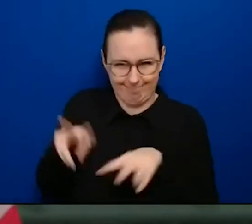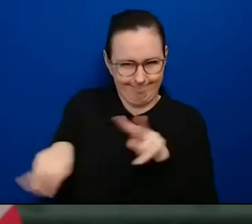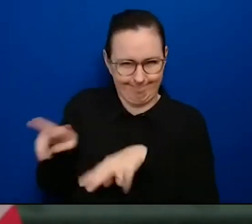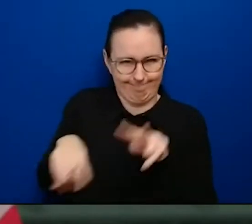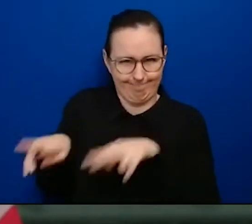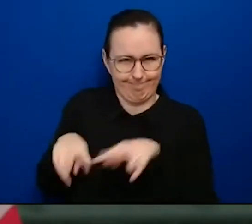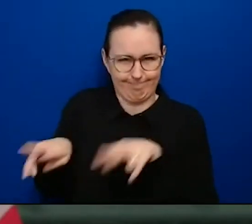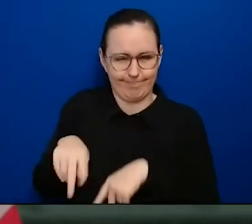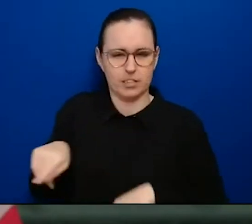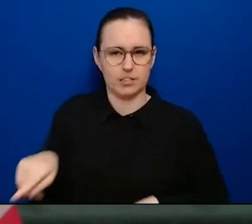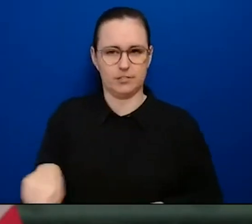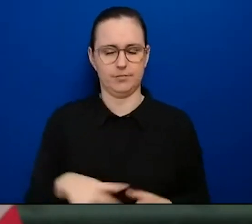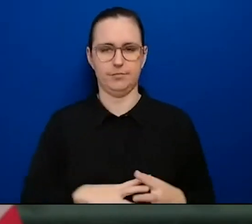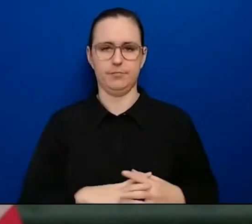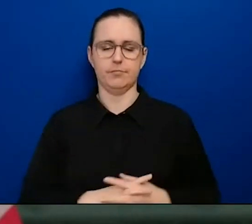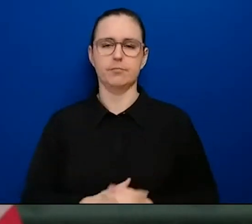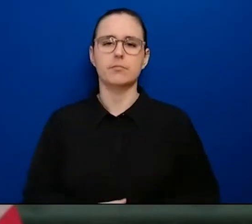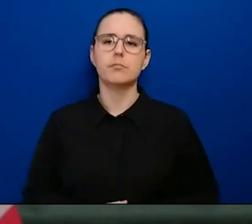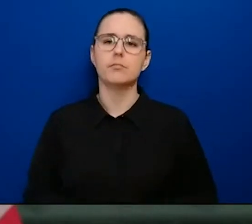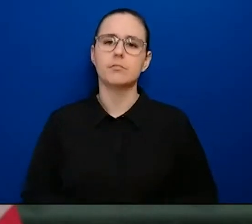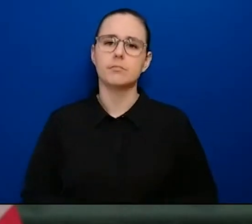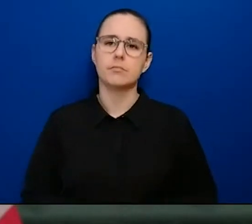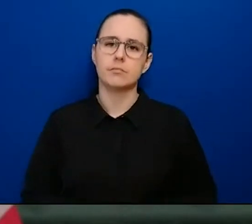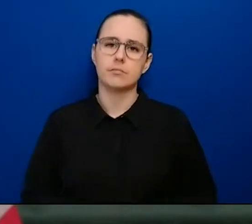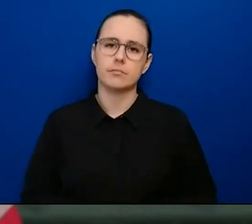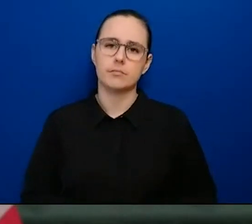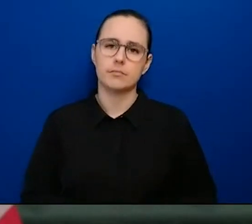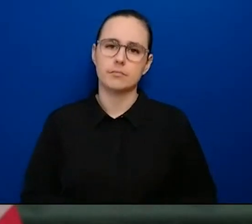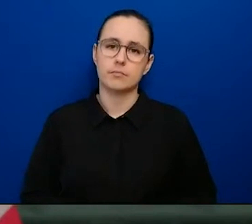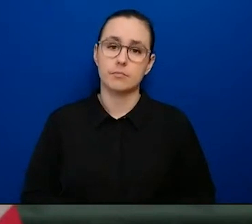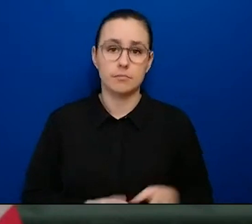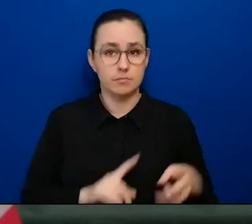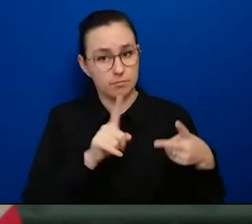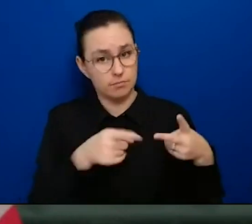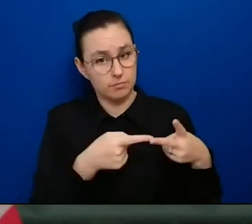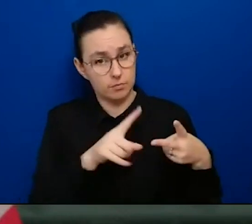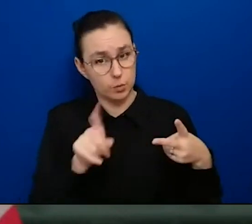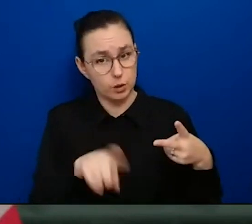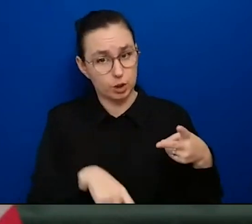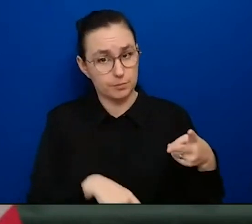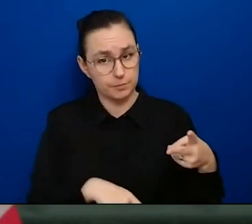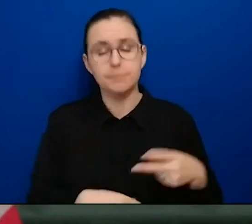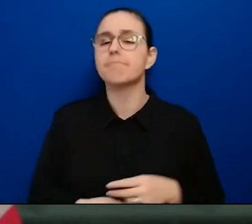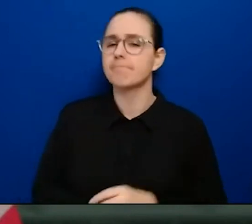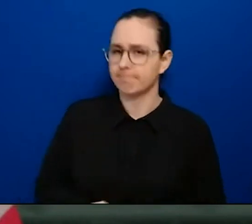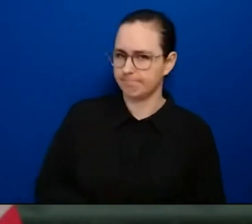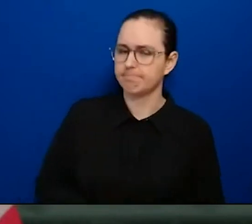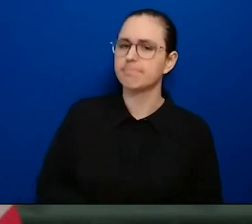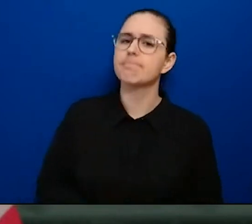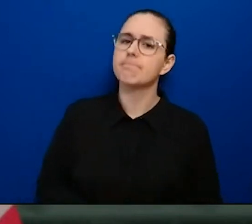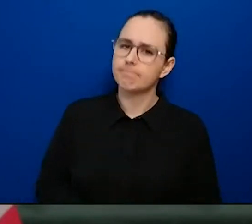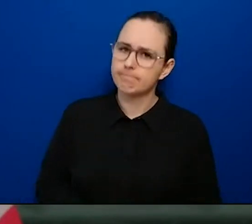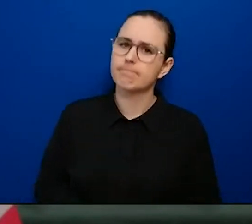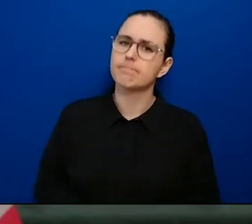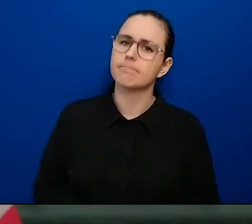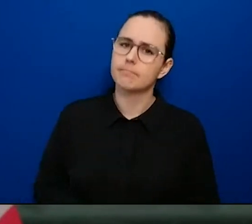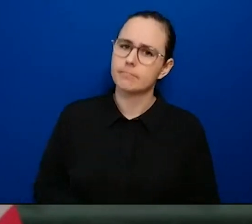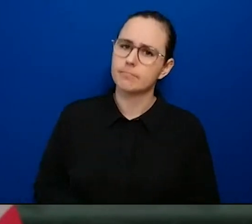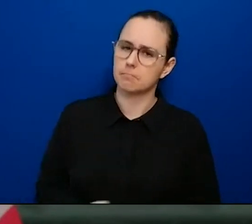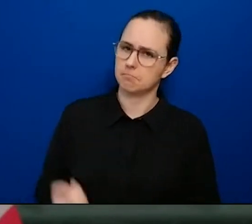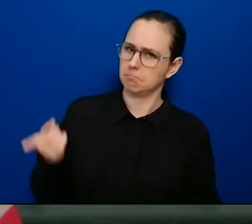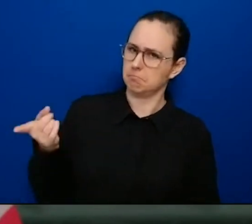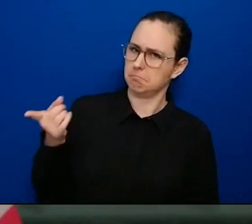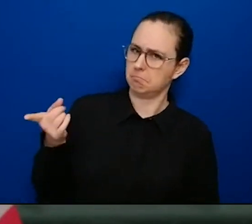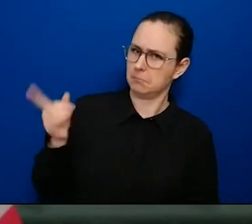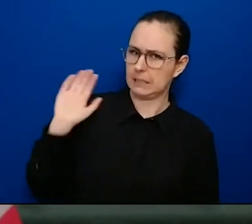Hi. Yes, I do. I have one for a colleague. So nearly 12% of people in British Columbia who've died from COVID likely contracted